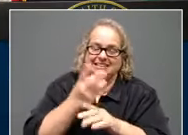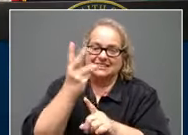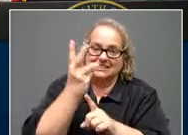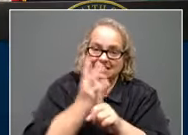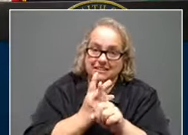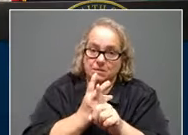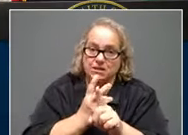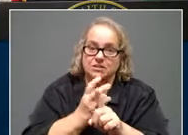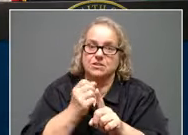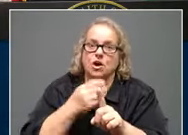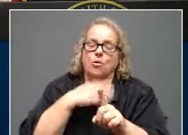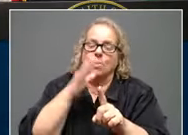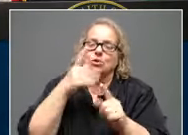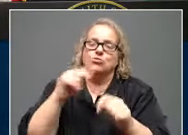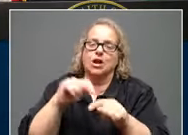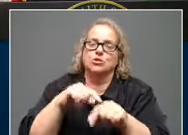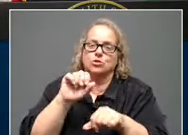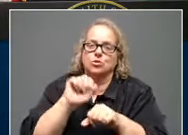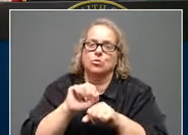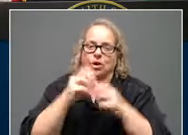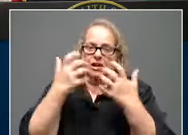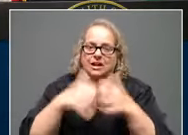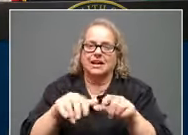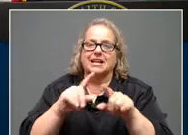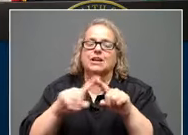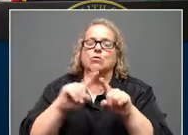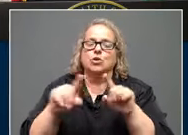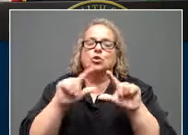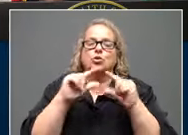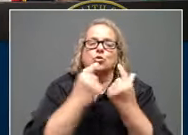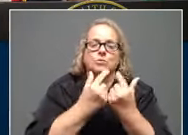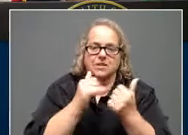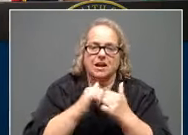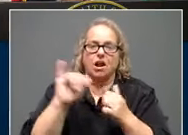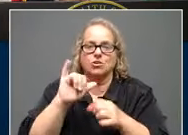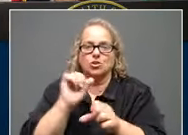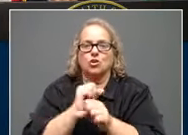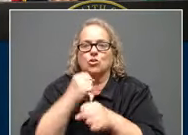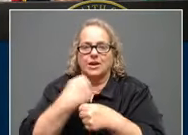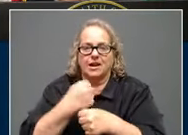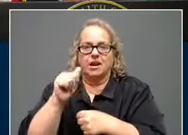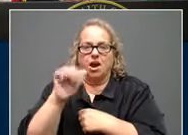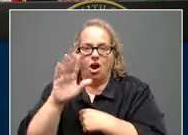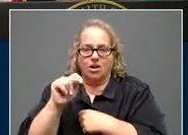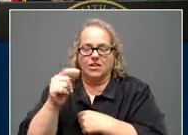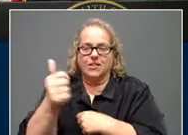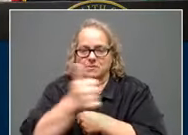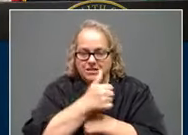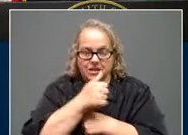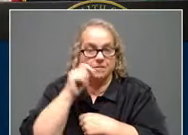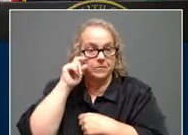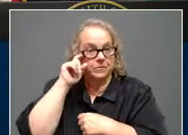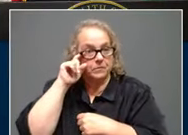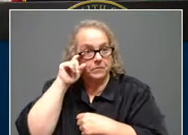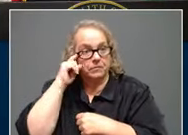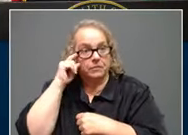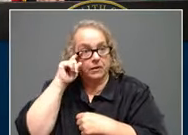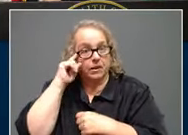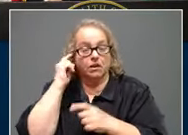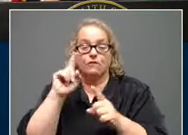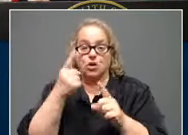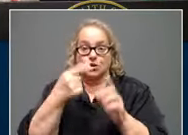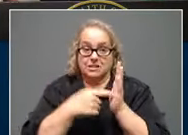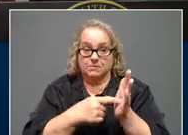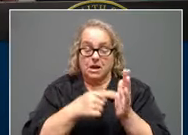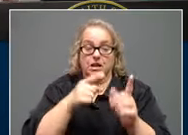we're going to try to work in some different groups that also create art themselves. The first display will last today from